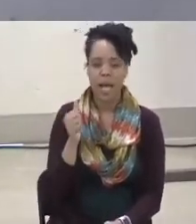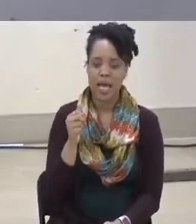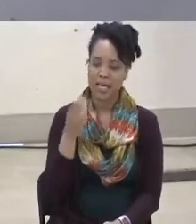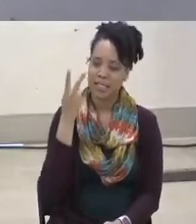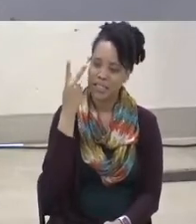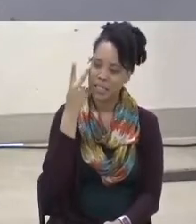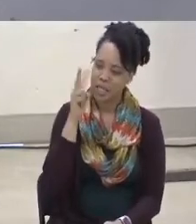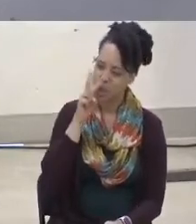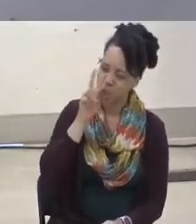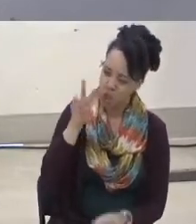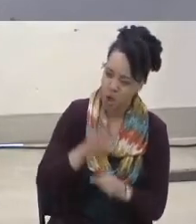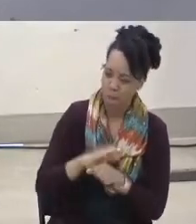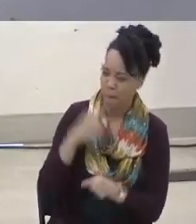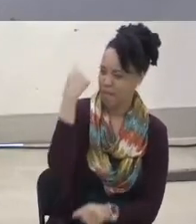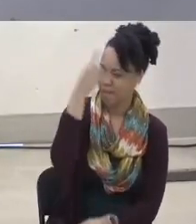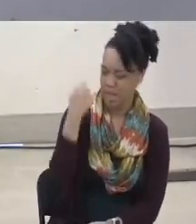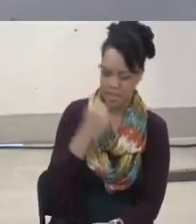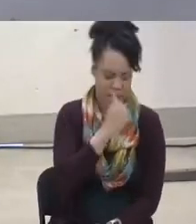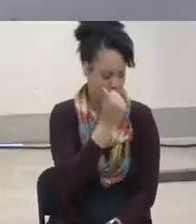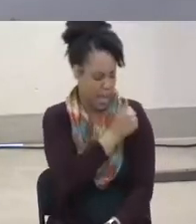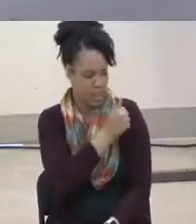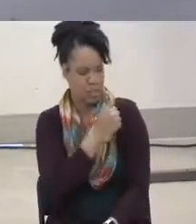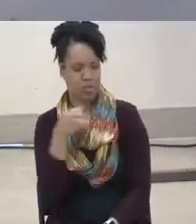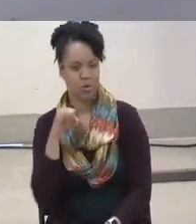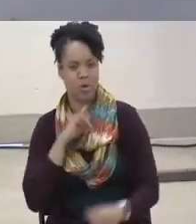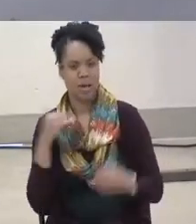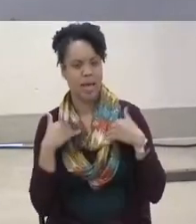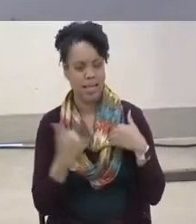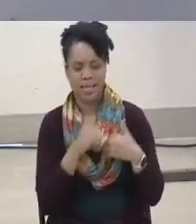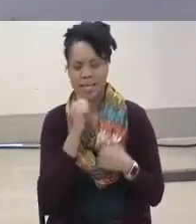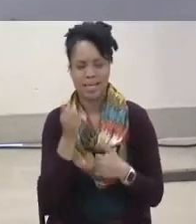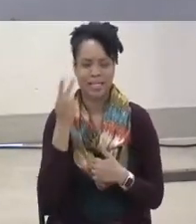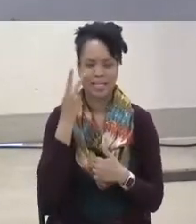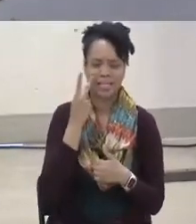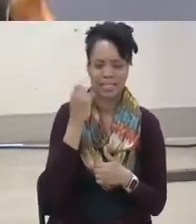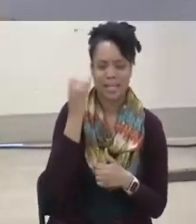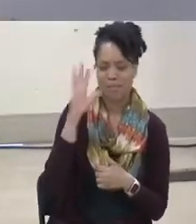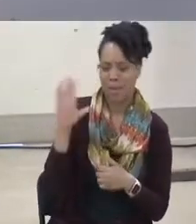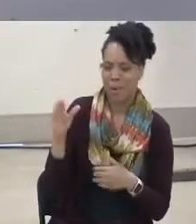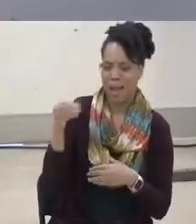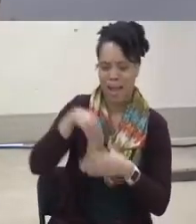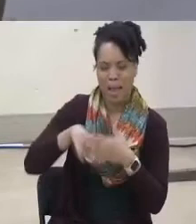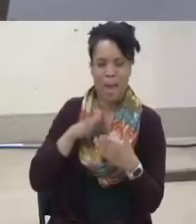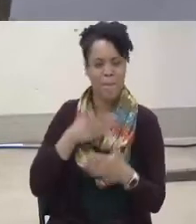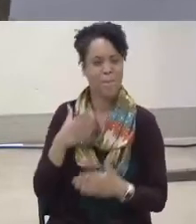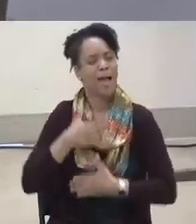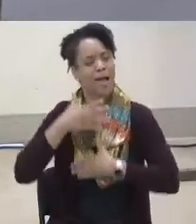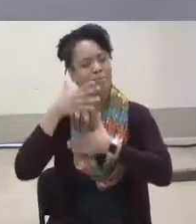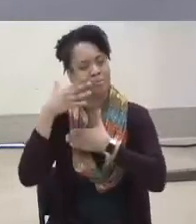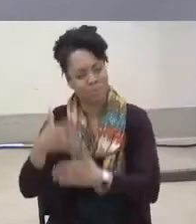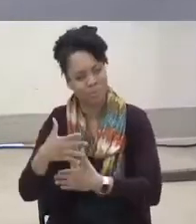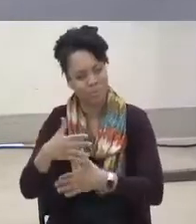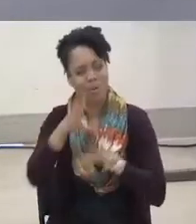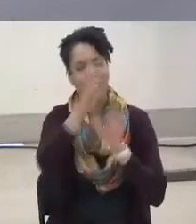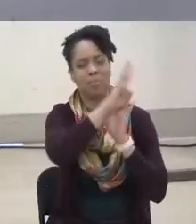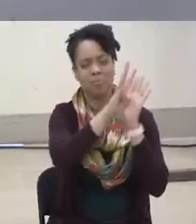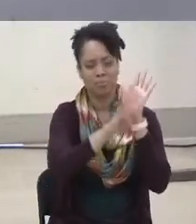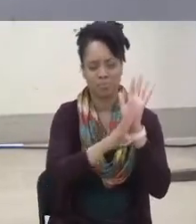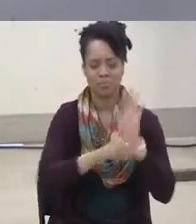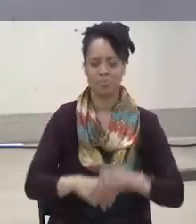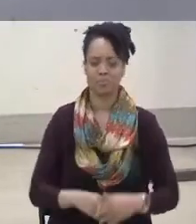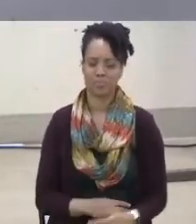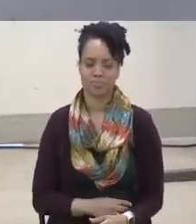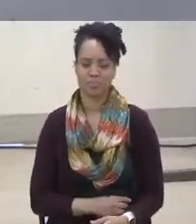the attitude that I had. They wasn't seeing whether or not they were in my will. Ellos no estaban viendo mi rostro, ellos no